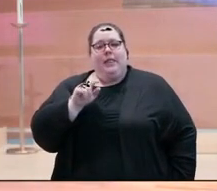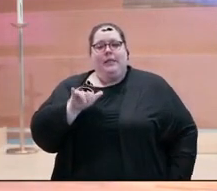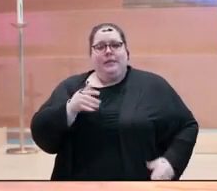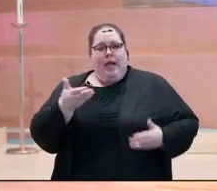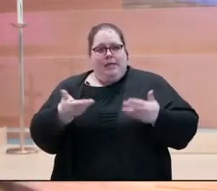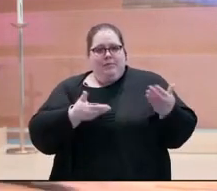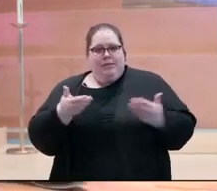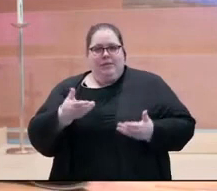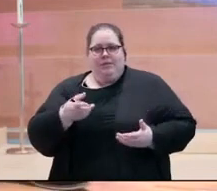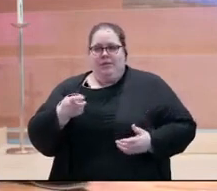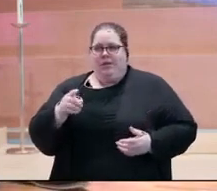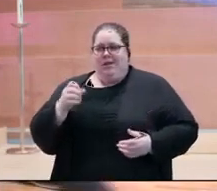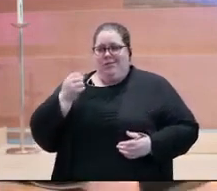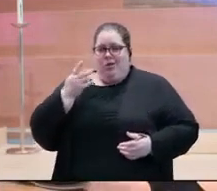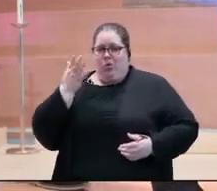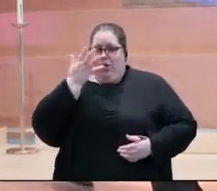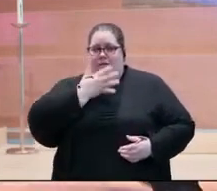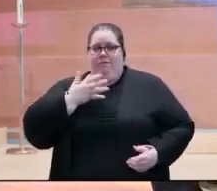You look really unimpressed.